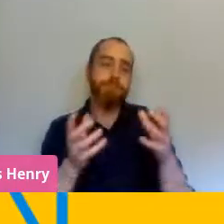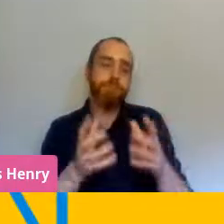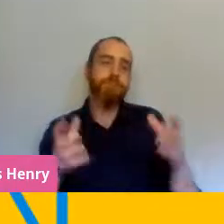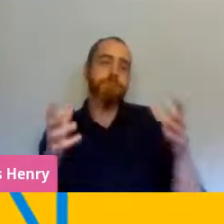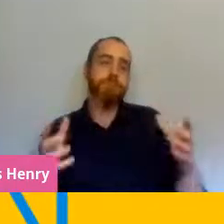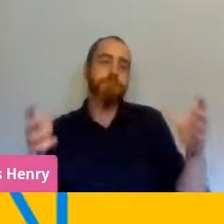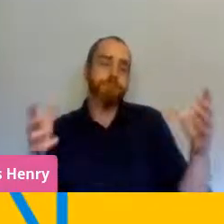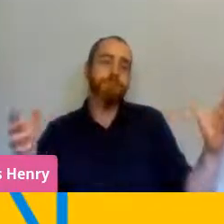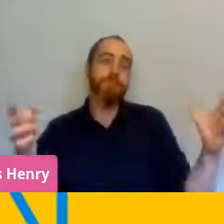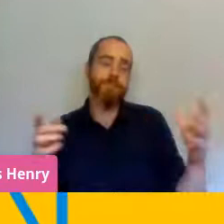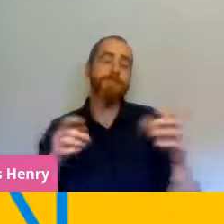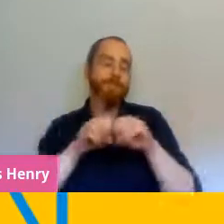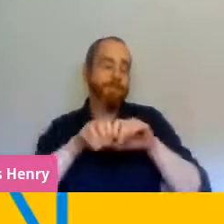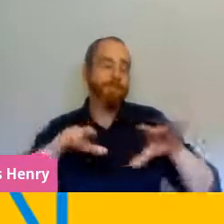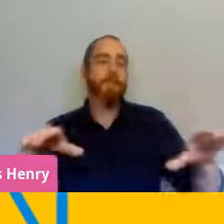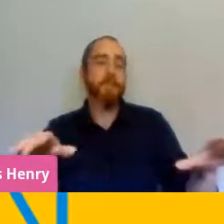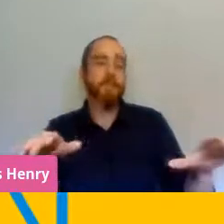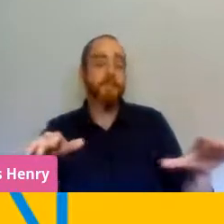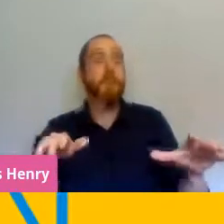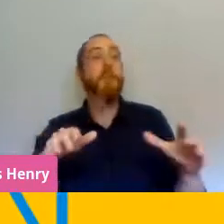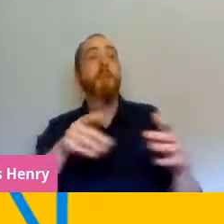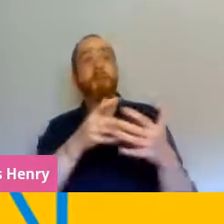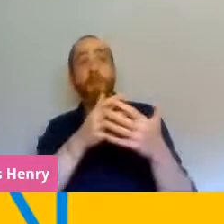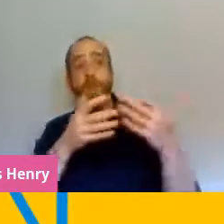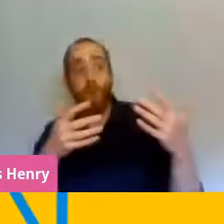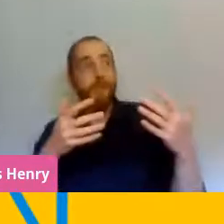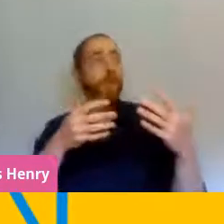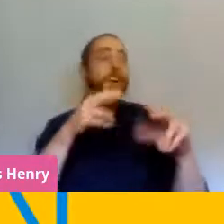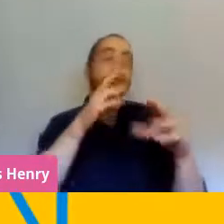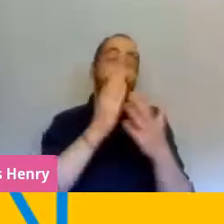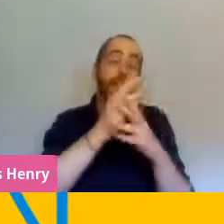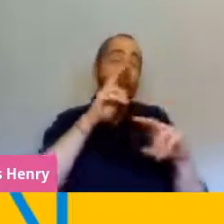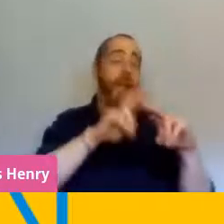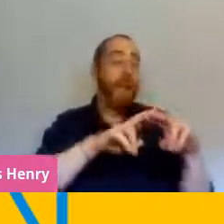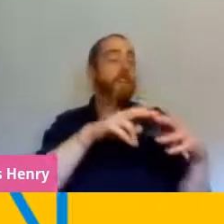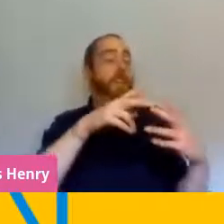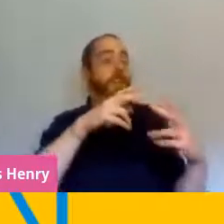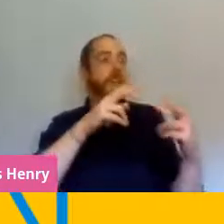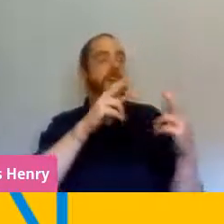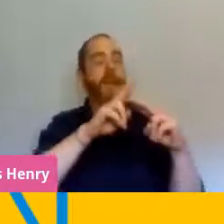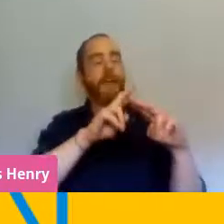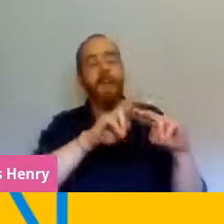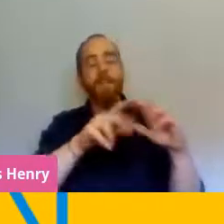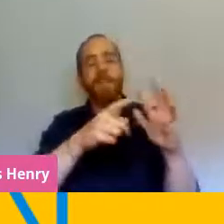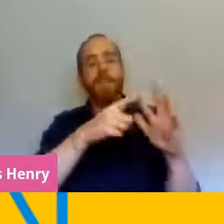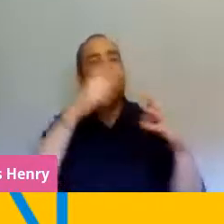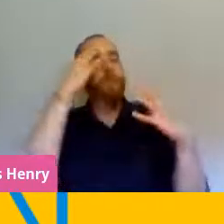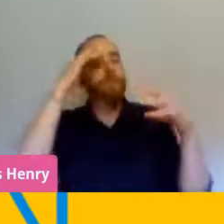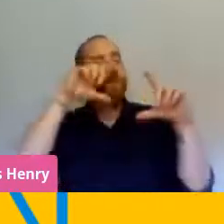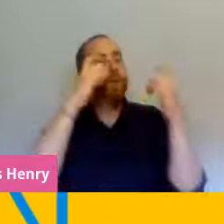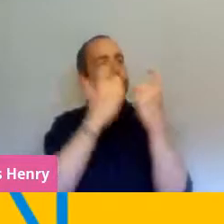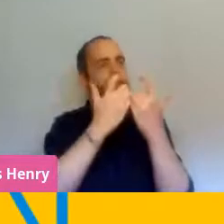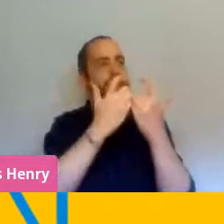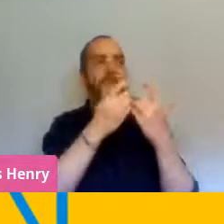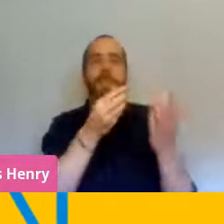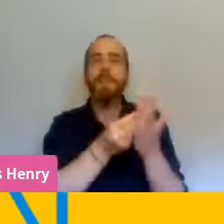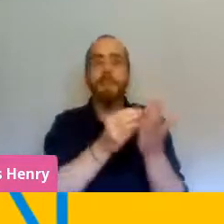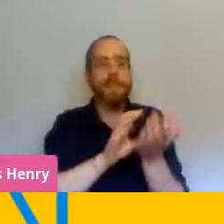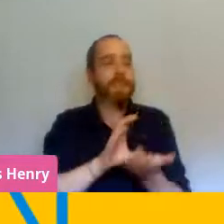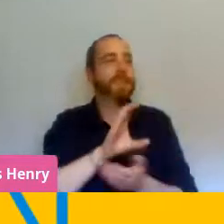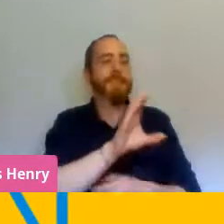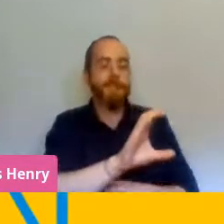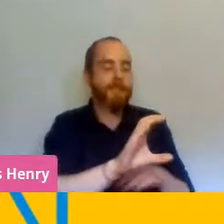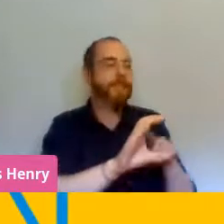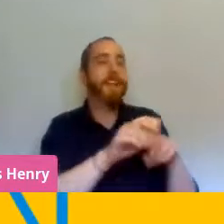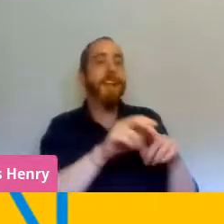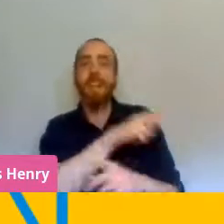FE colleges are undervalued and underpaid, and hourly paid staff in those colleges are even more so. But